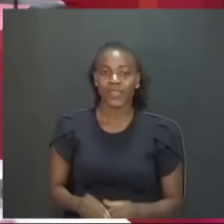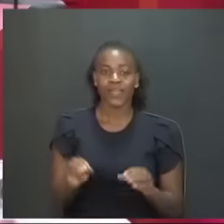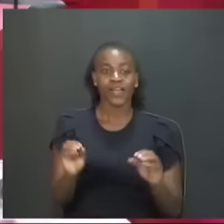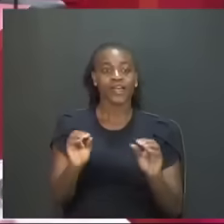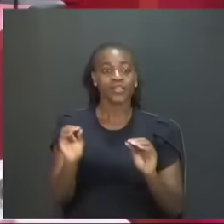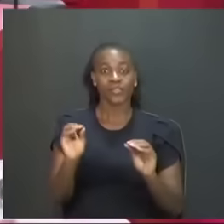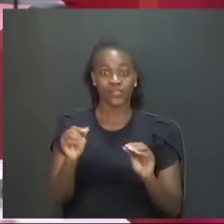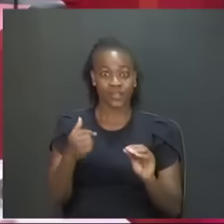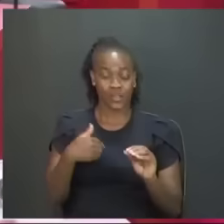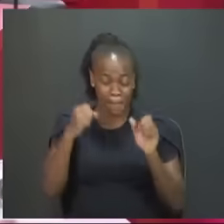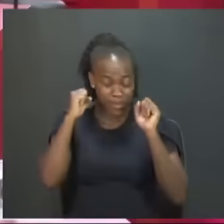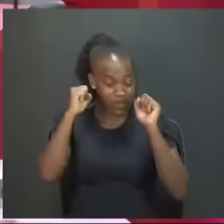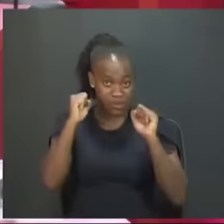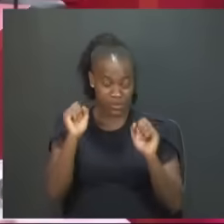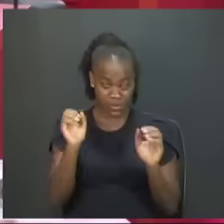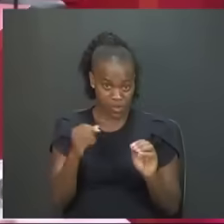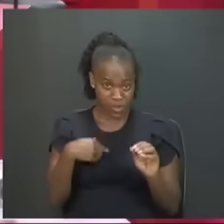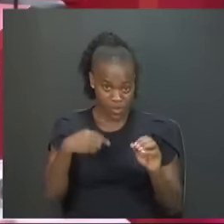I'm very serious.